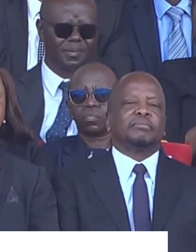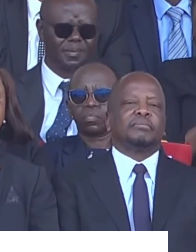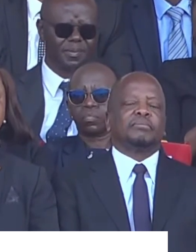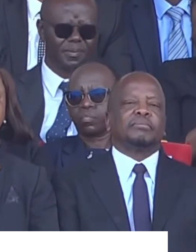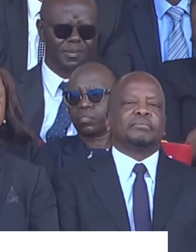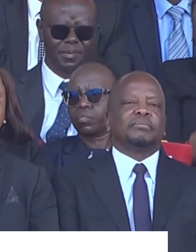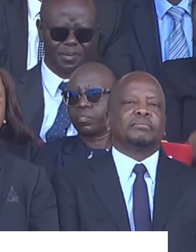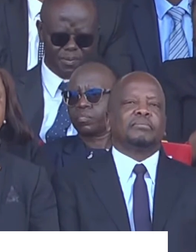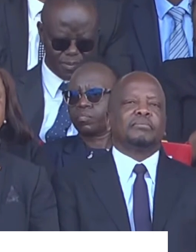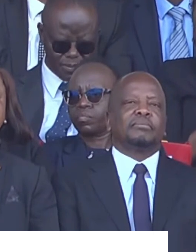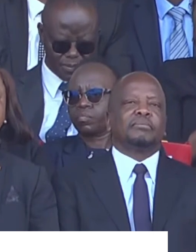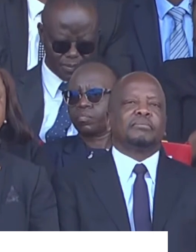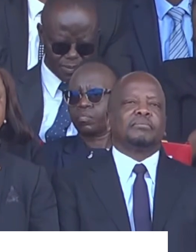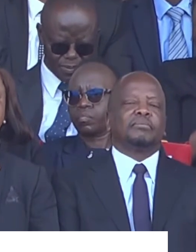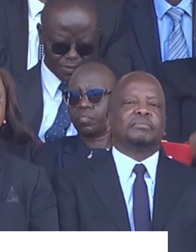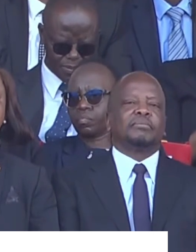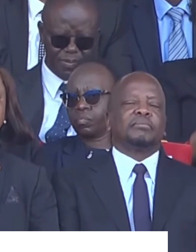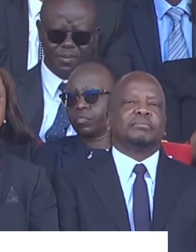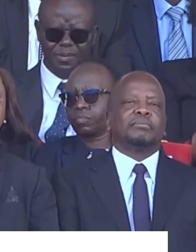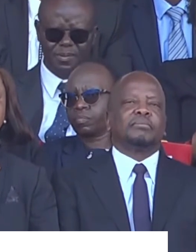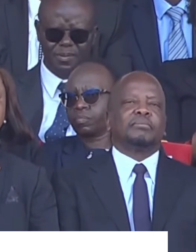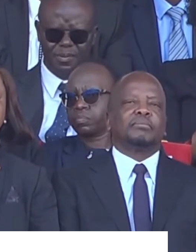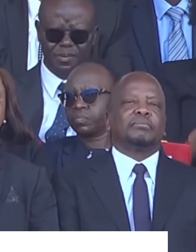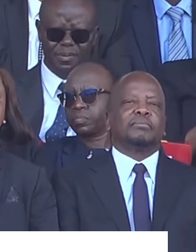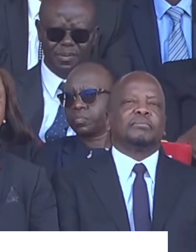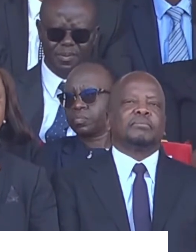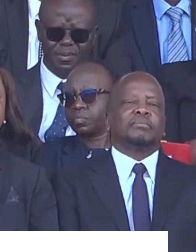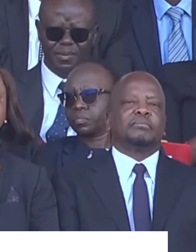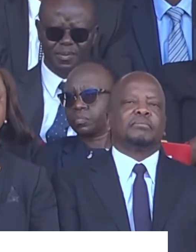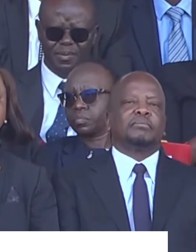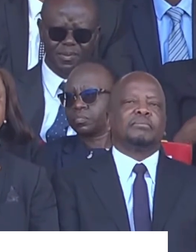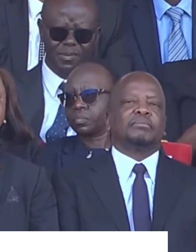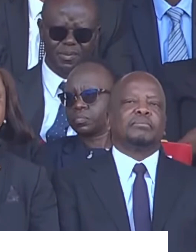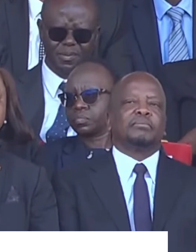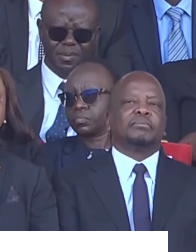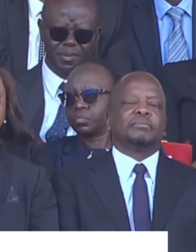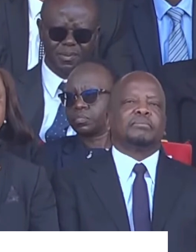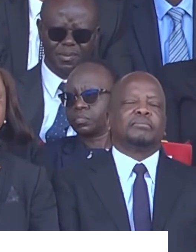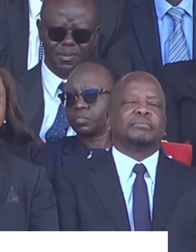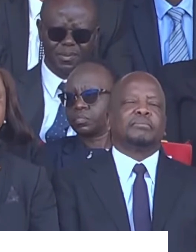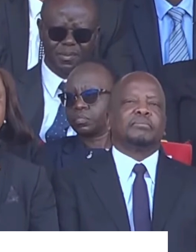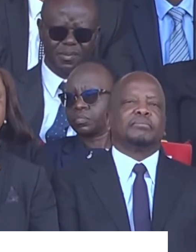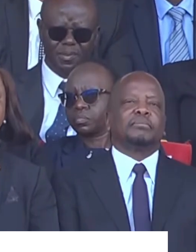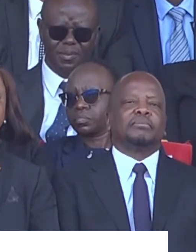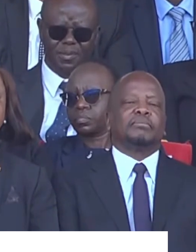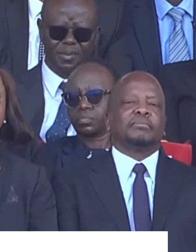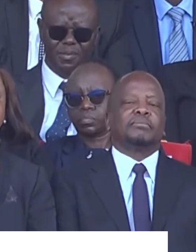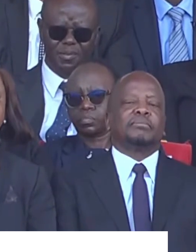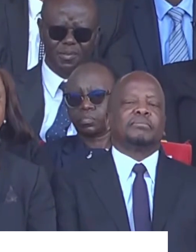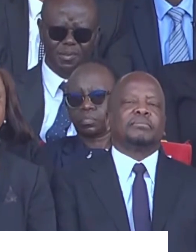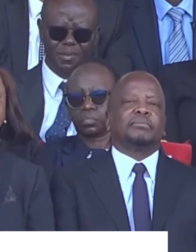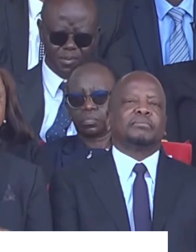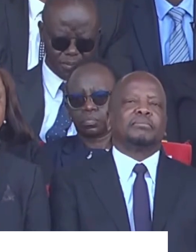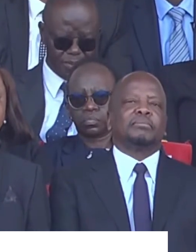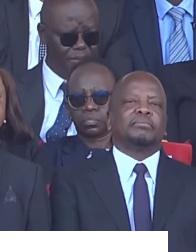towering patriot, a relentless reformer, a visionary statesman, and a selfless servant of the